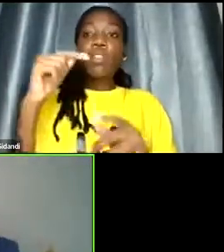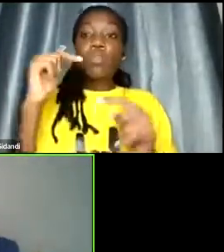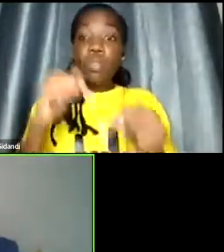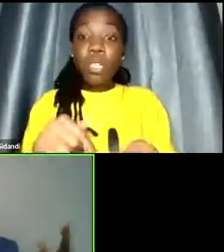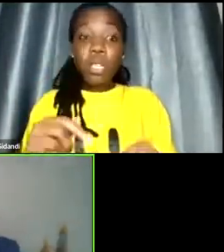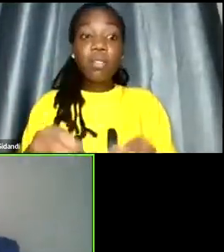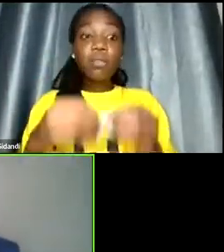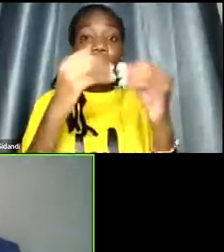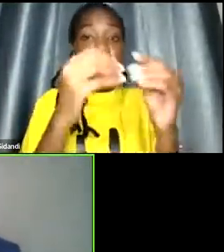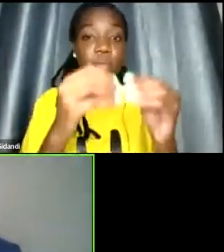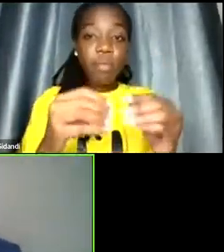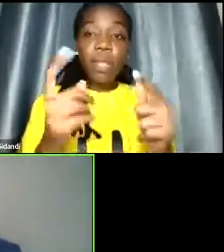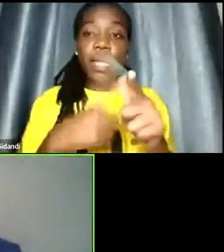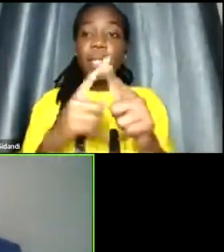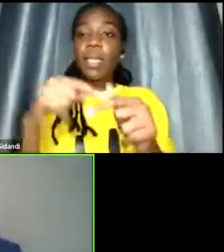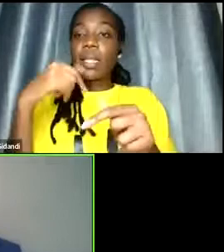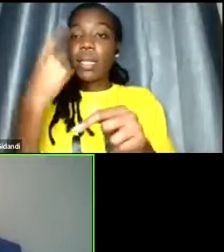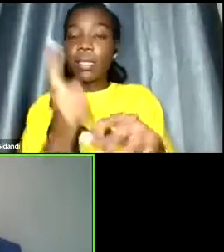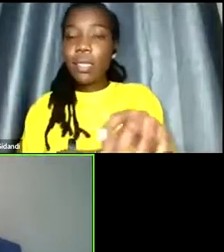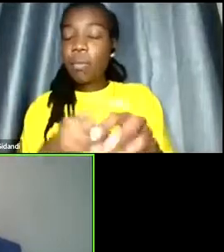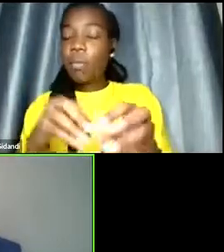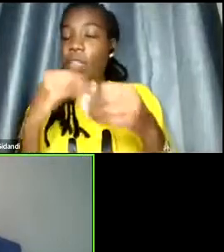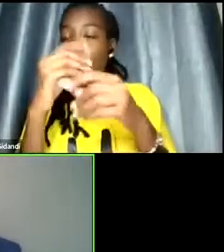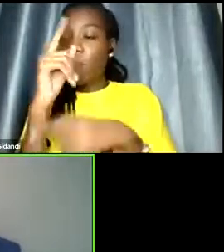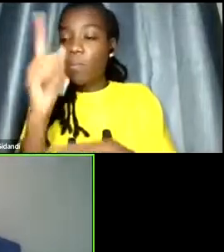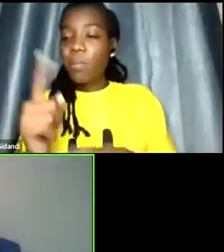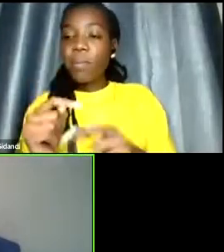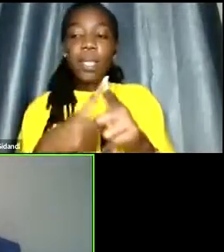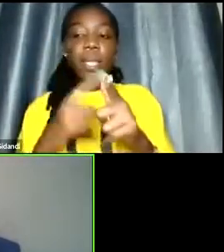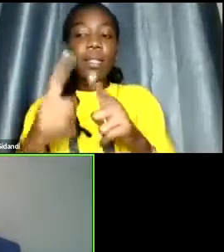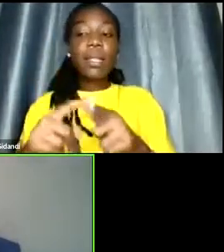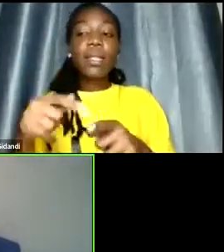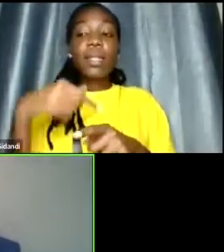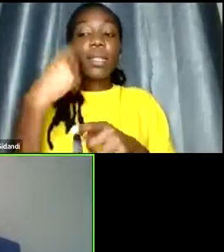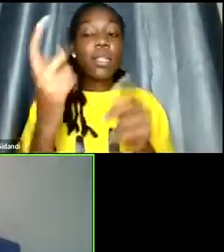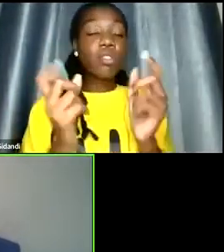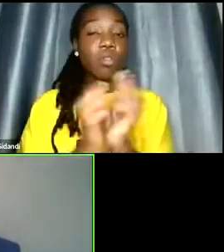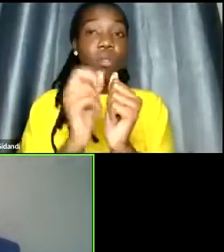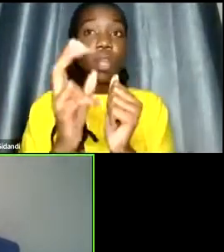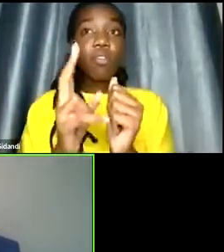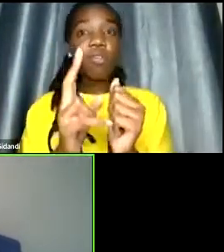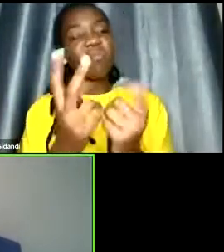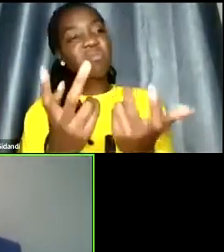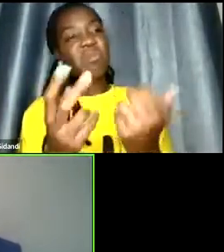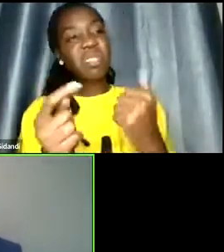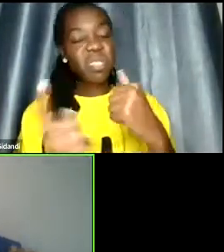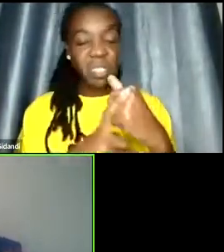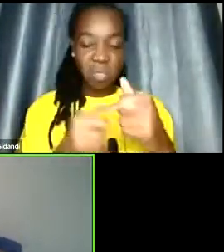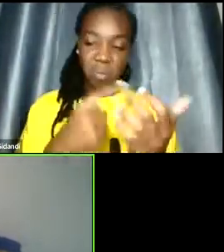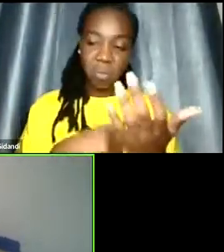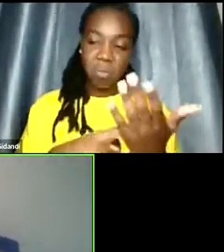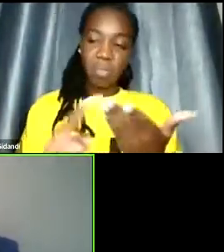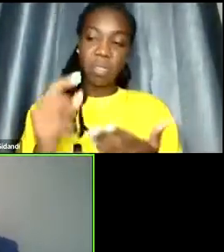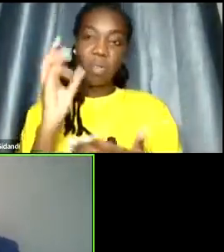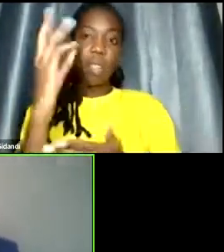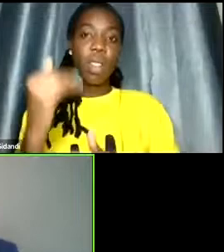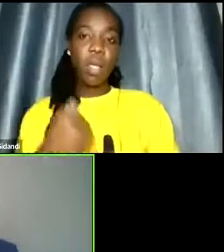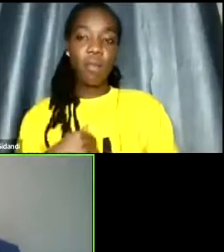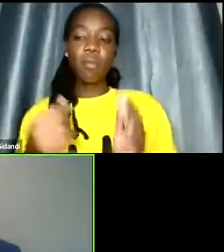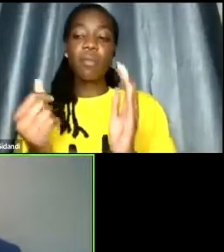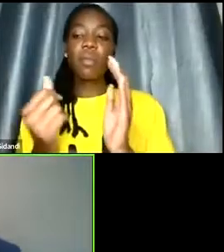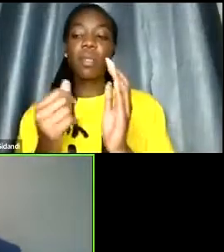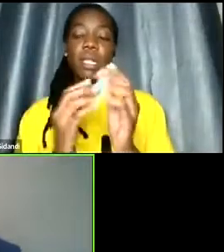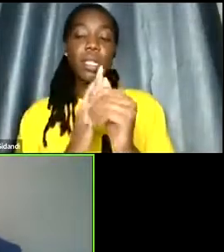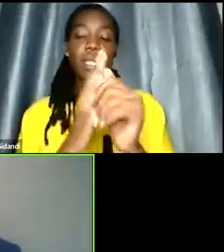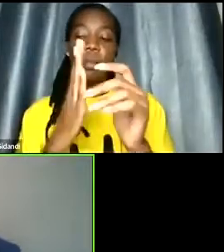my DOA for the next 12 weeks or 6 weeks or 4 weeks or whatever the number, or even a week. Delegation of authority,